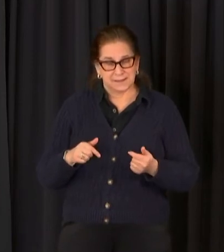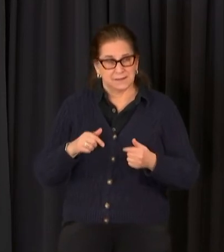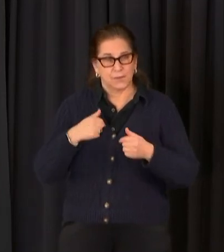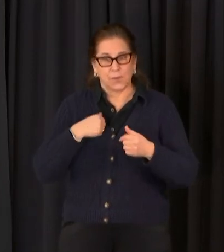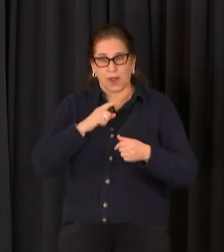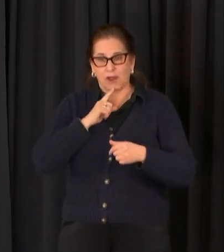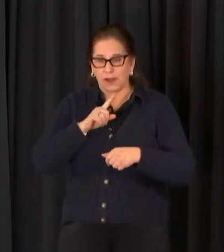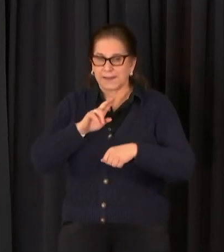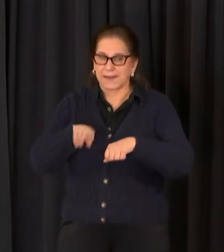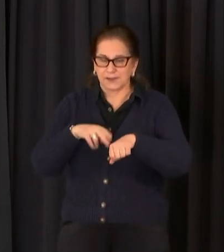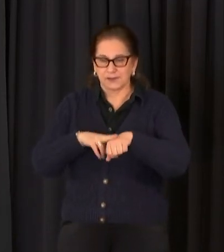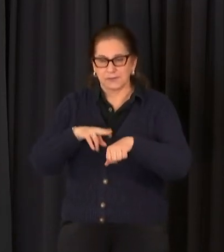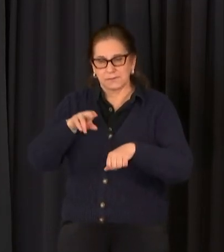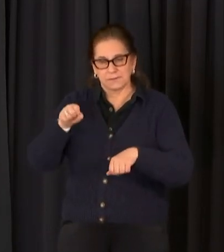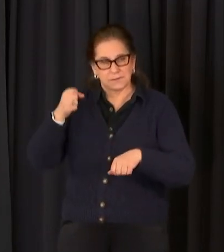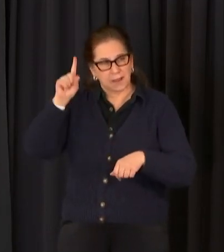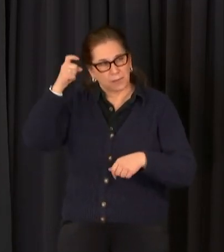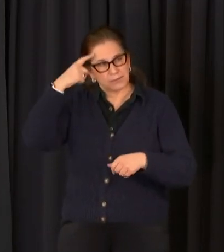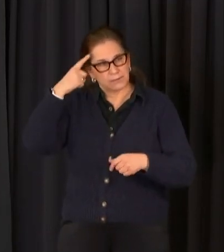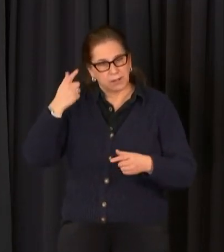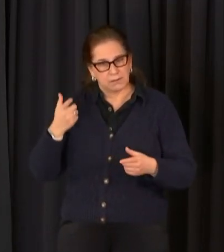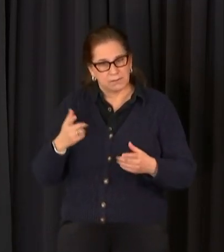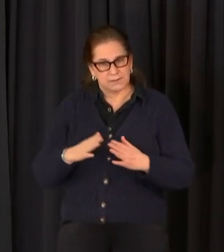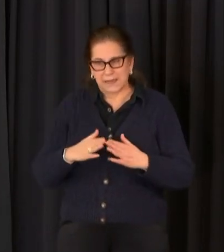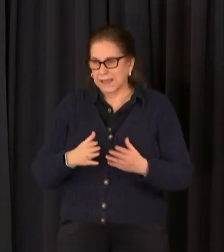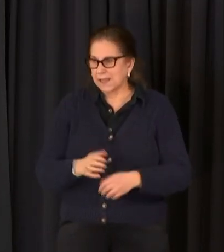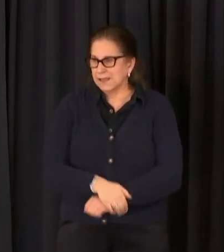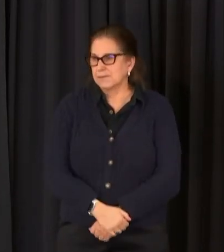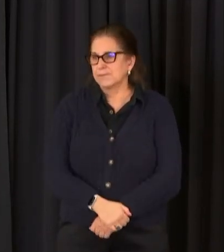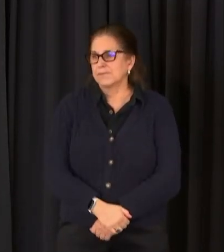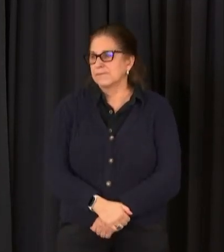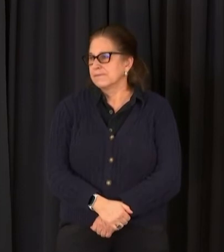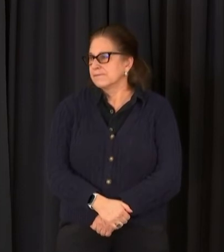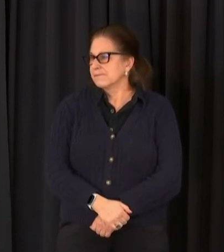and we all could use some relief. Thank you.